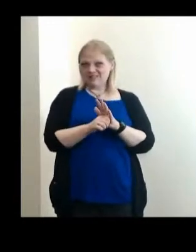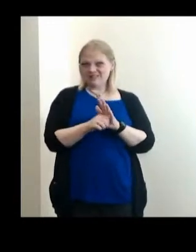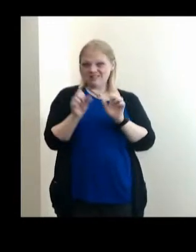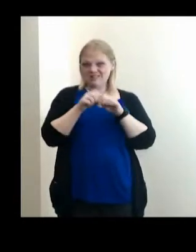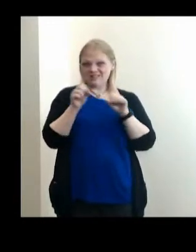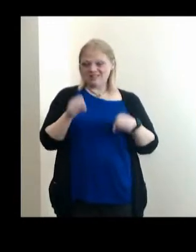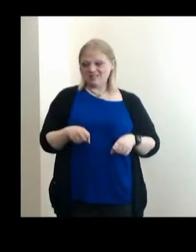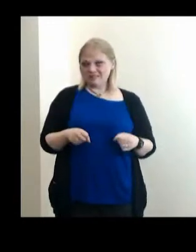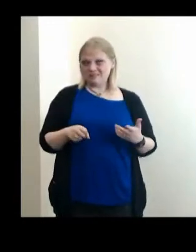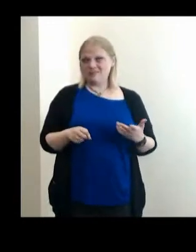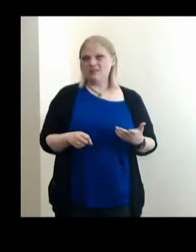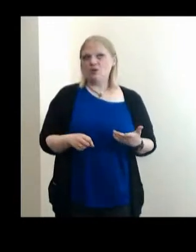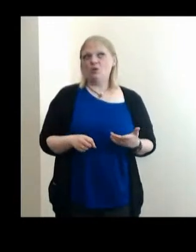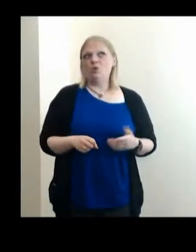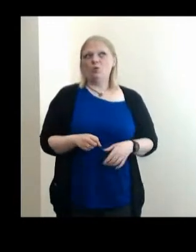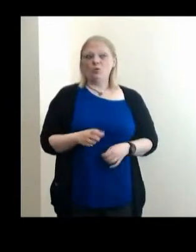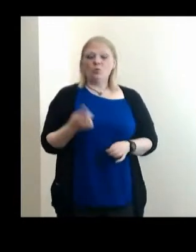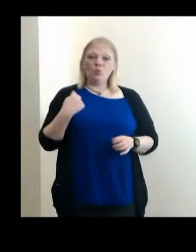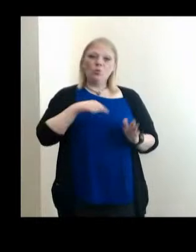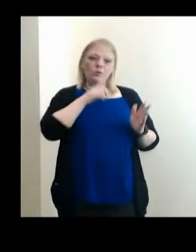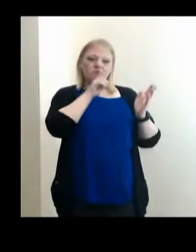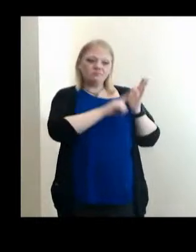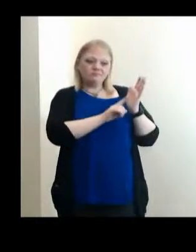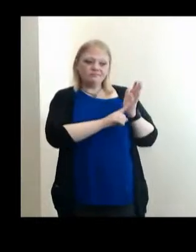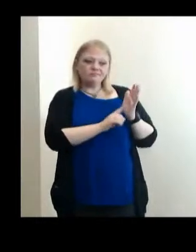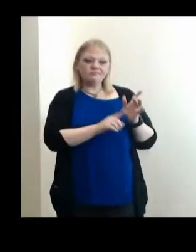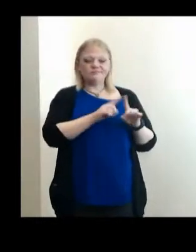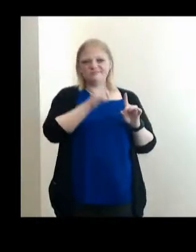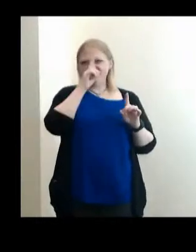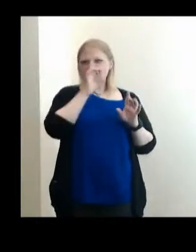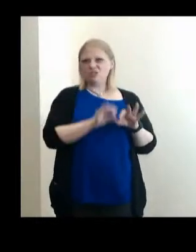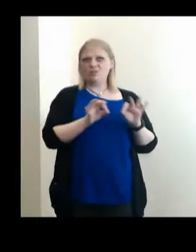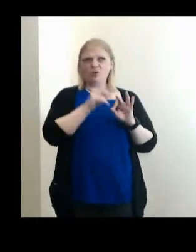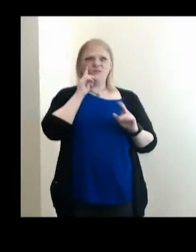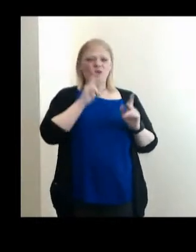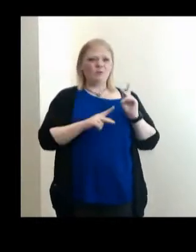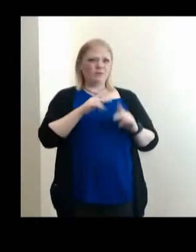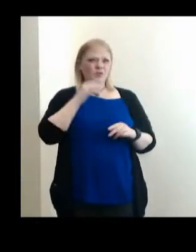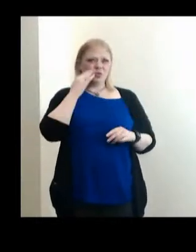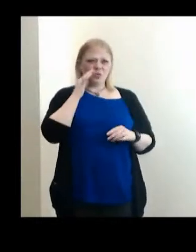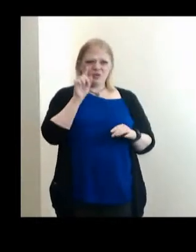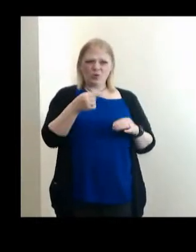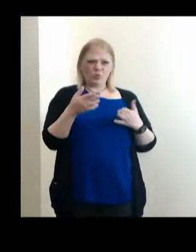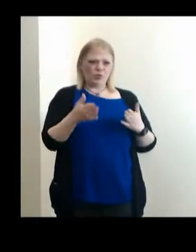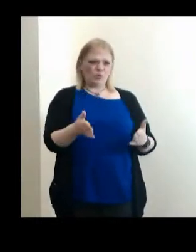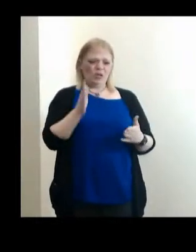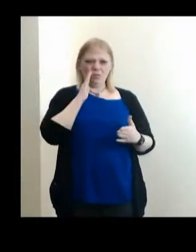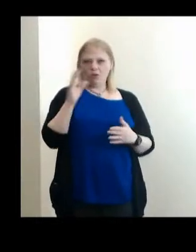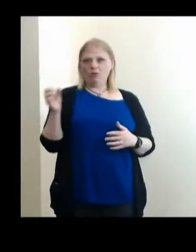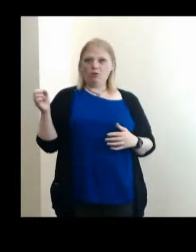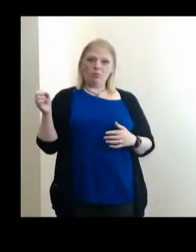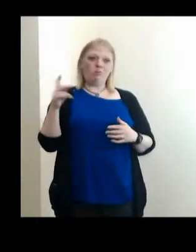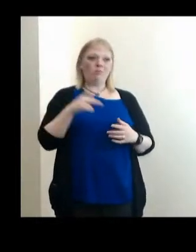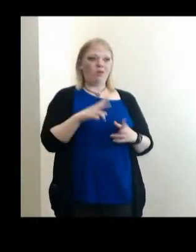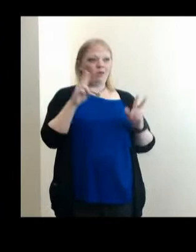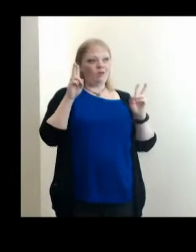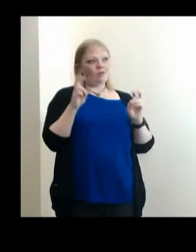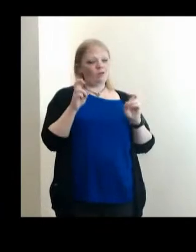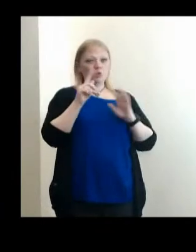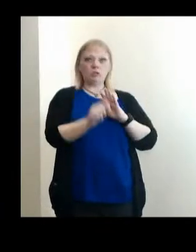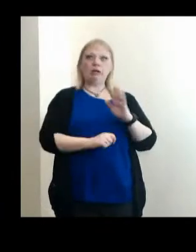background. So we are looking at that, but I think it's important for the public to know, as I said earlier, the only way we're going to return to a